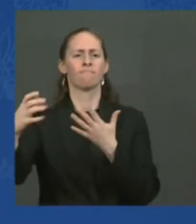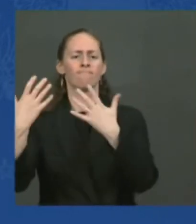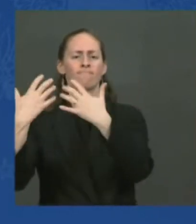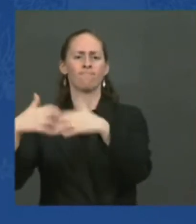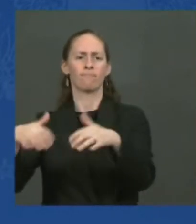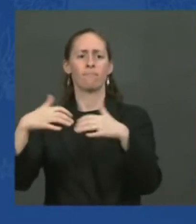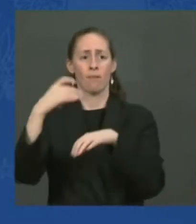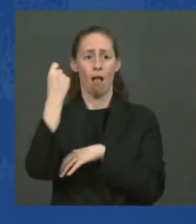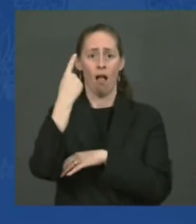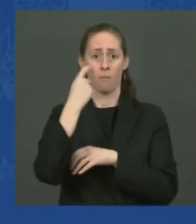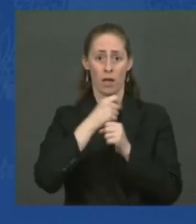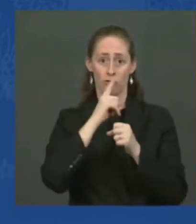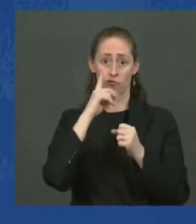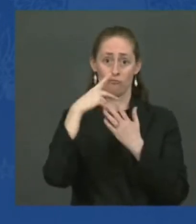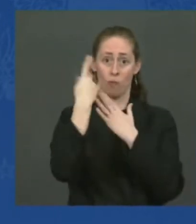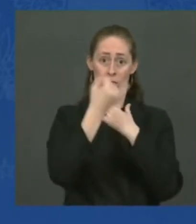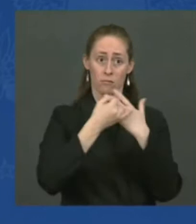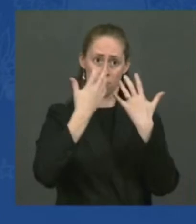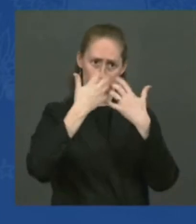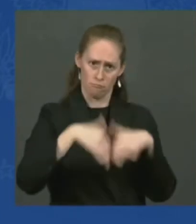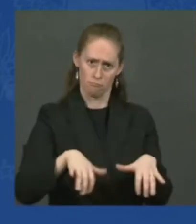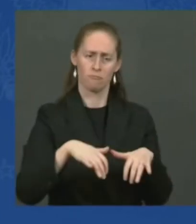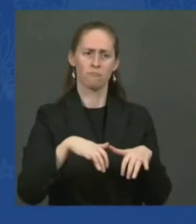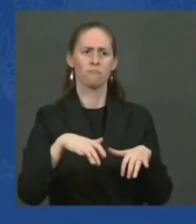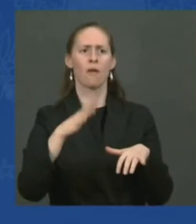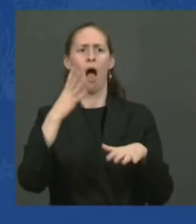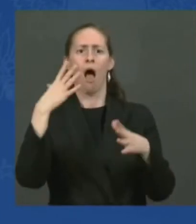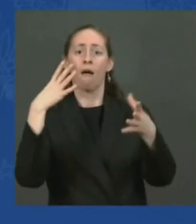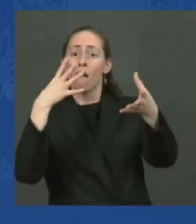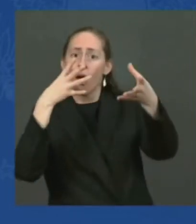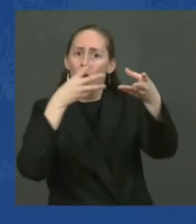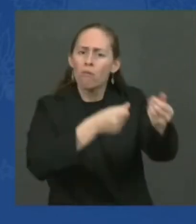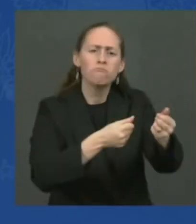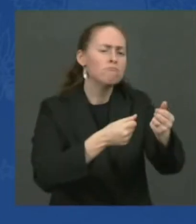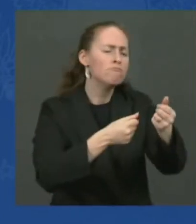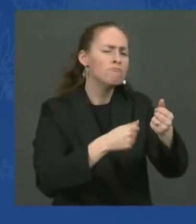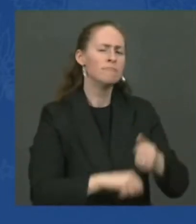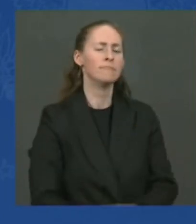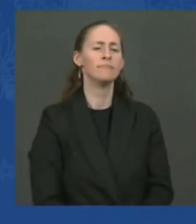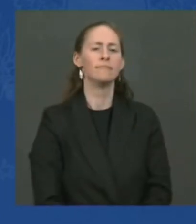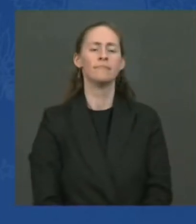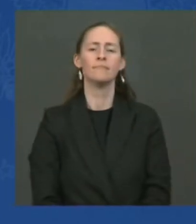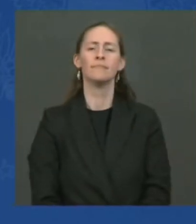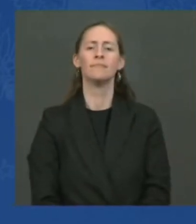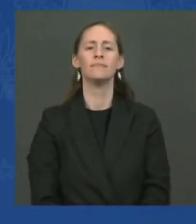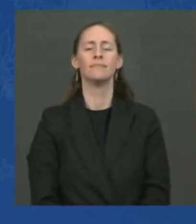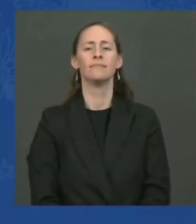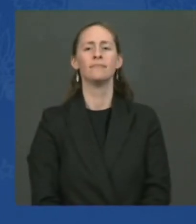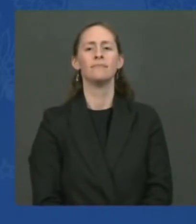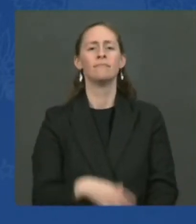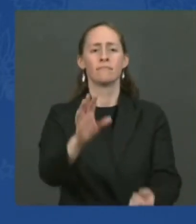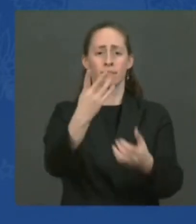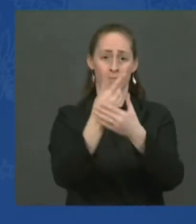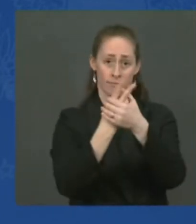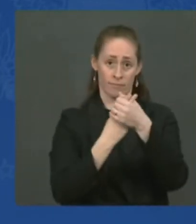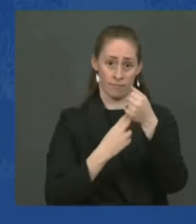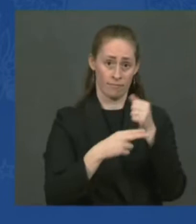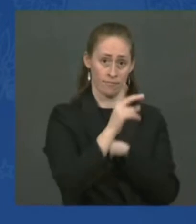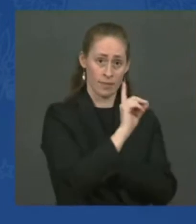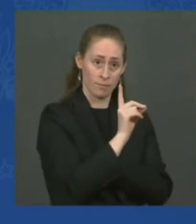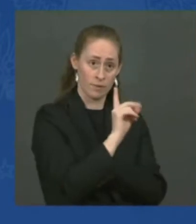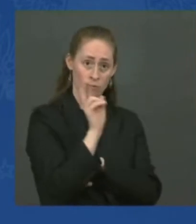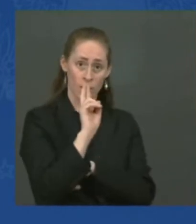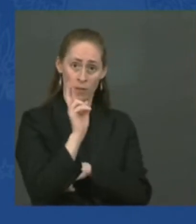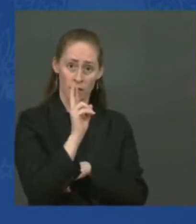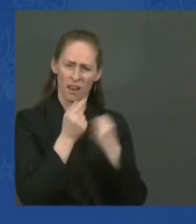budget. This bipartisan support for this bill comes because it makes sense for our constituents.